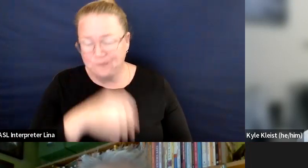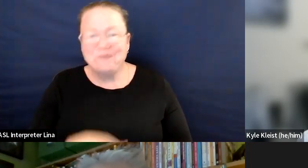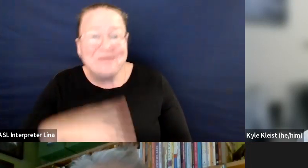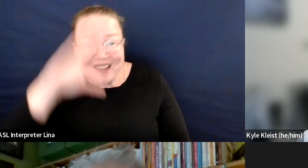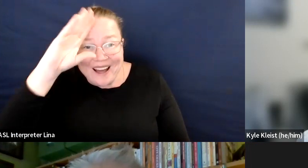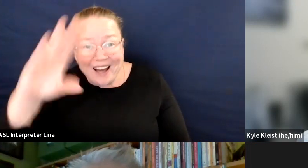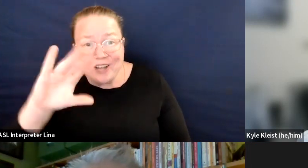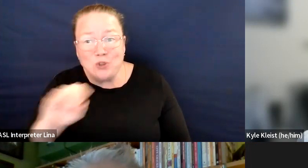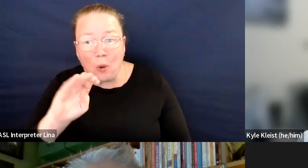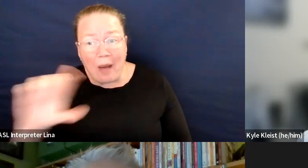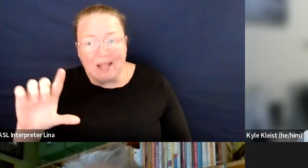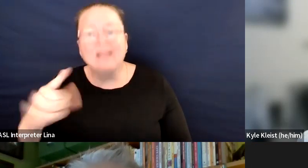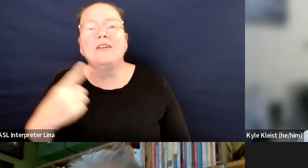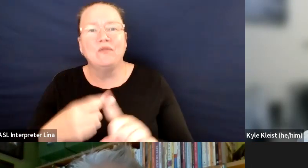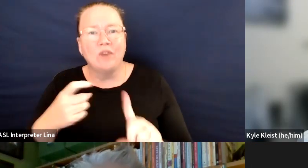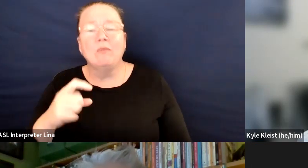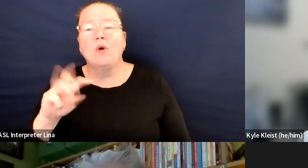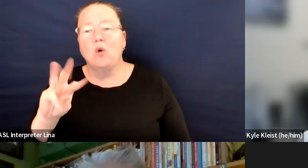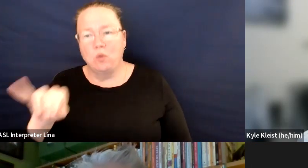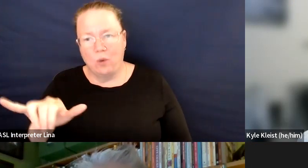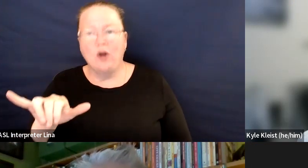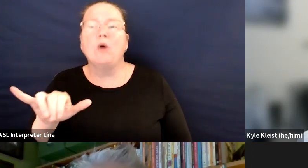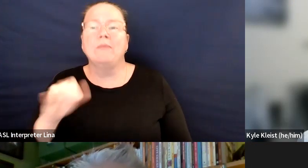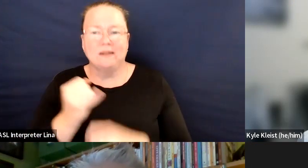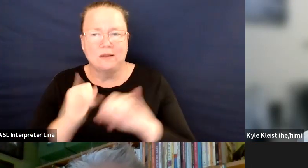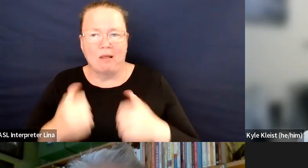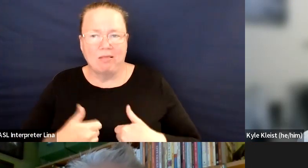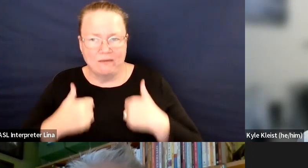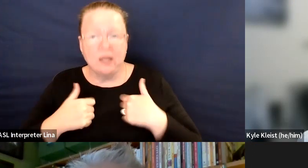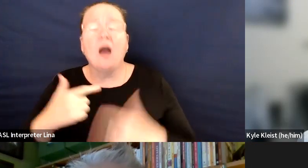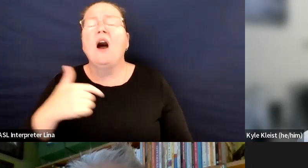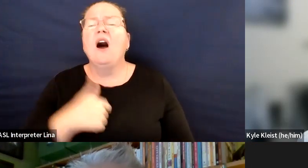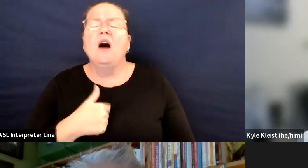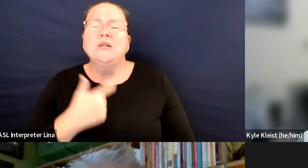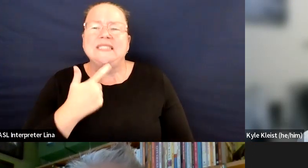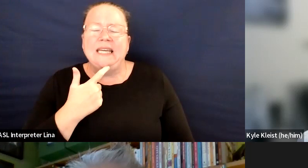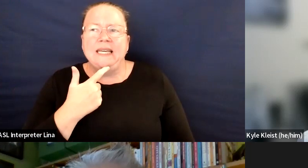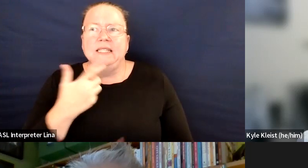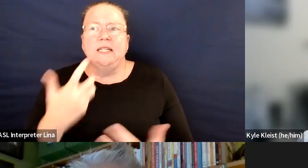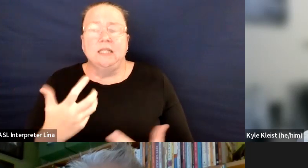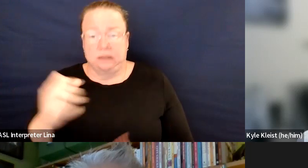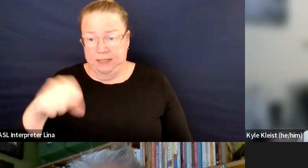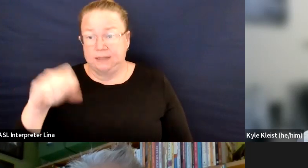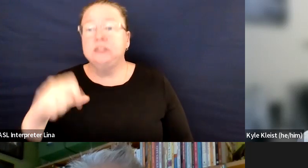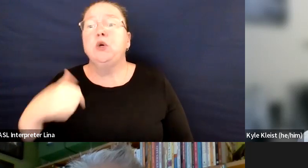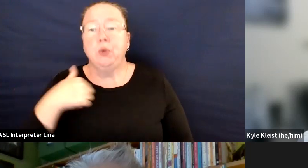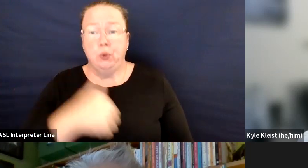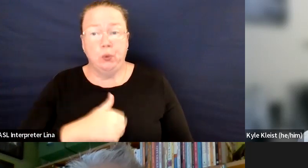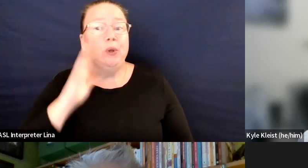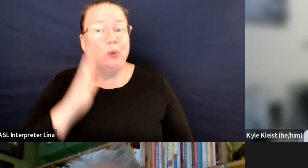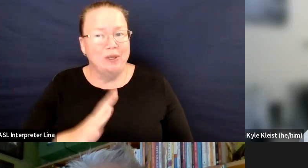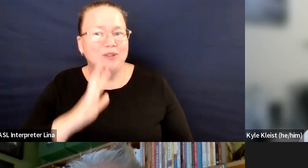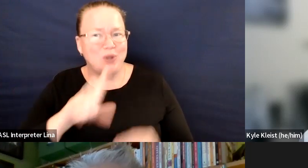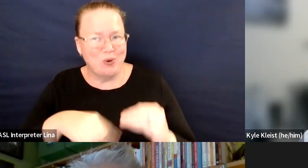Hi, this is Joelle from Wyoming Independent Living. And I just was going to say, yes, we will be talking